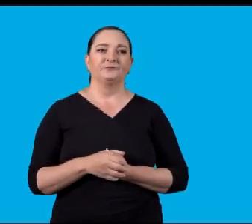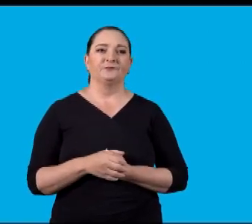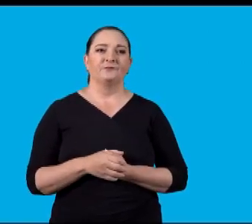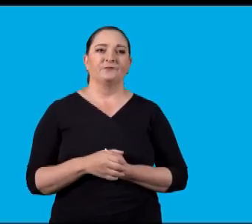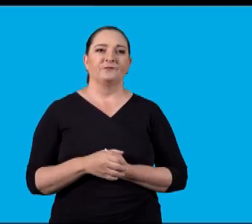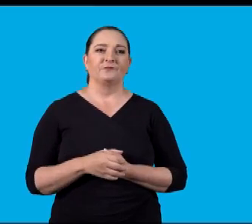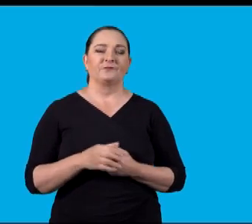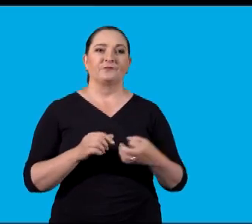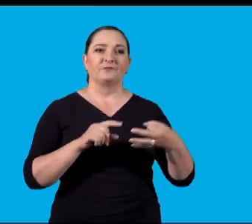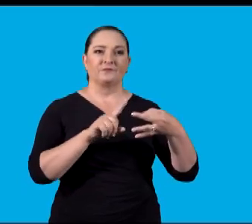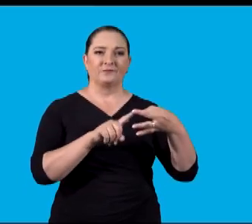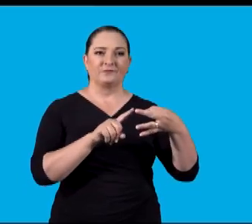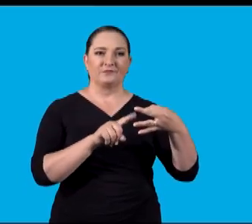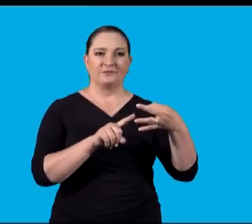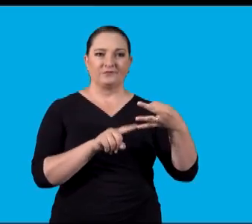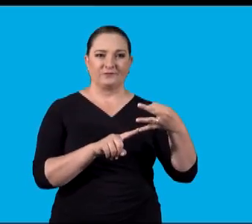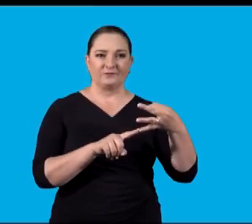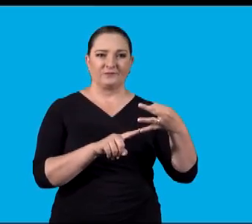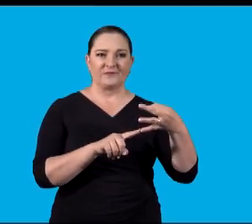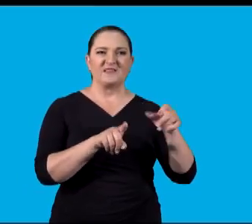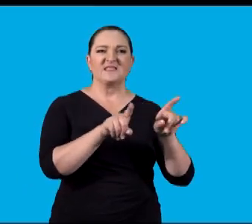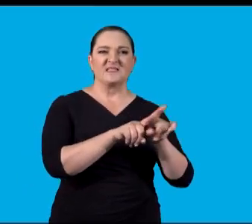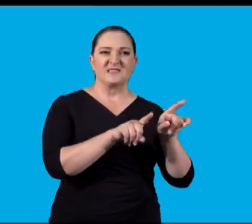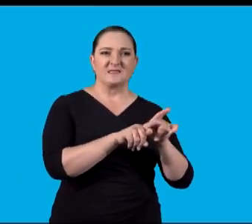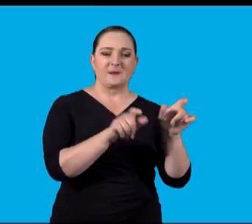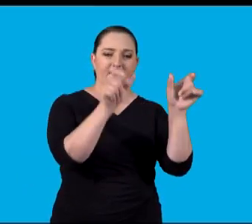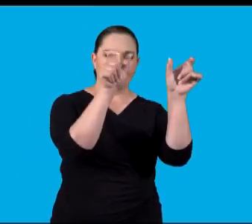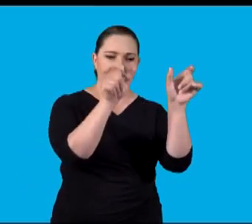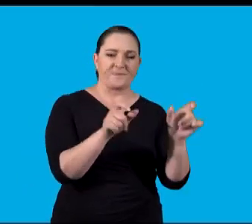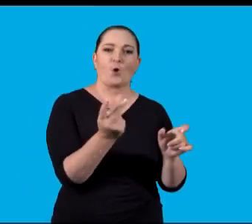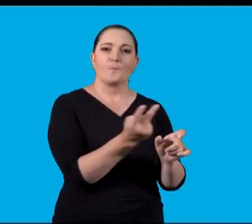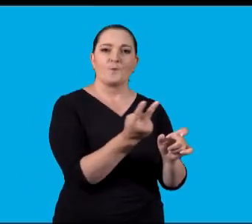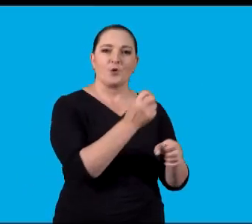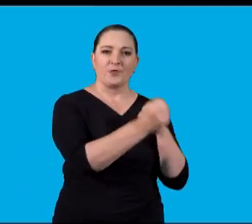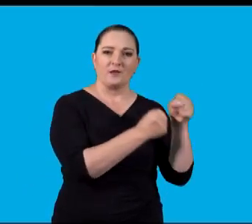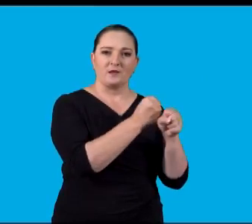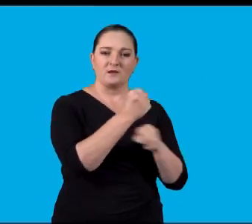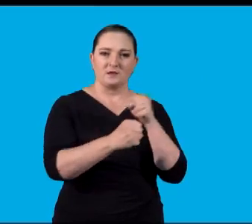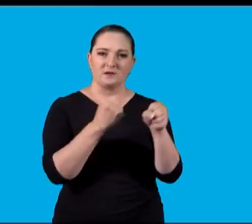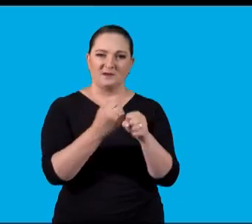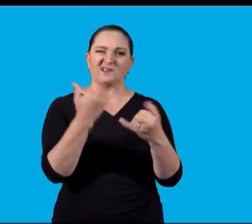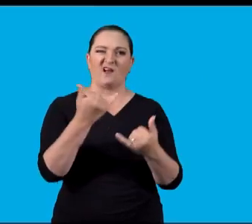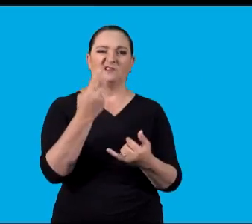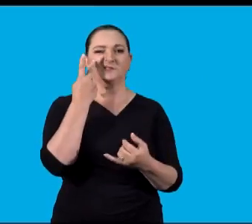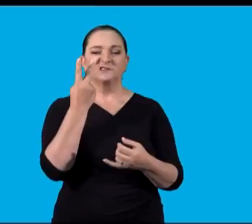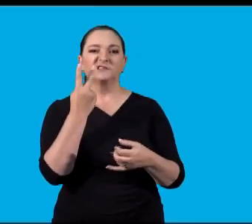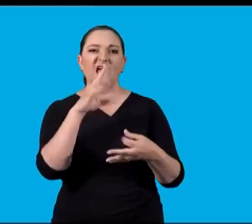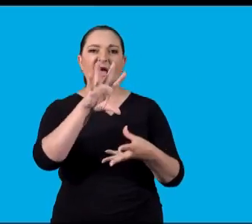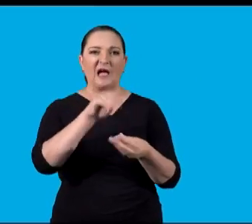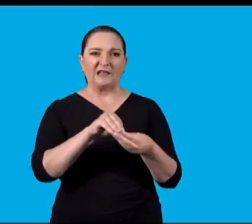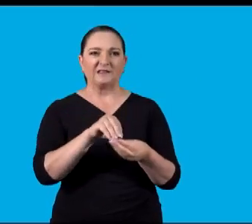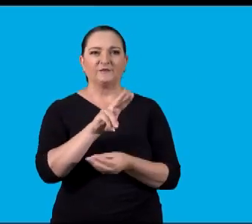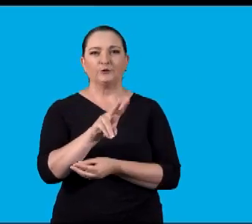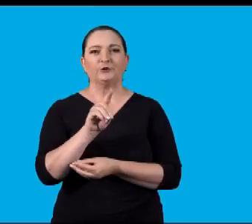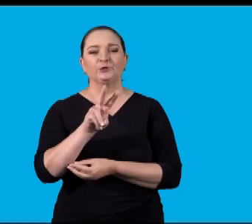come to 2022, it is my 770 plus my 9,000 plus my 5.4. Let's begin to add how much